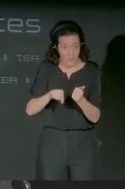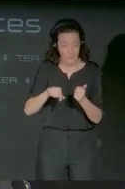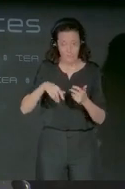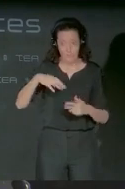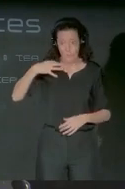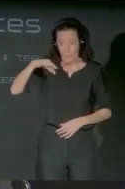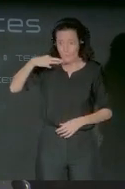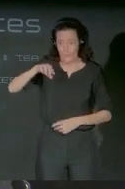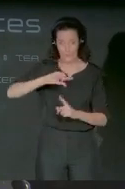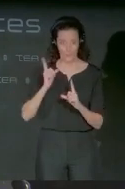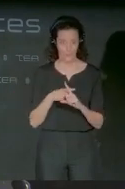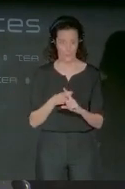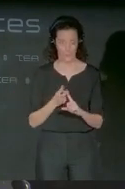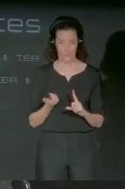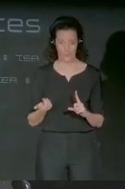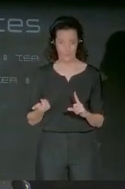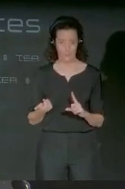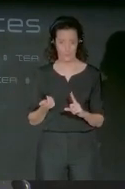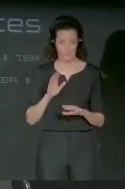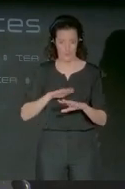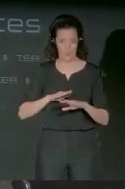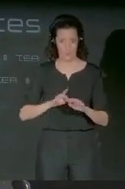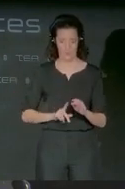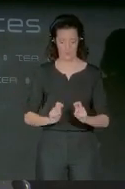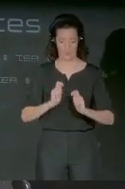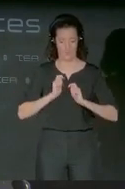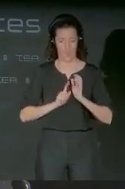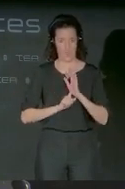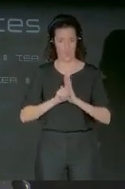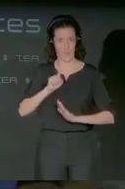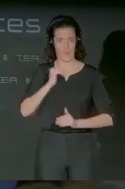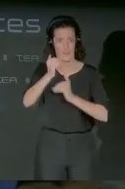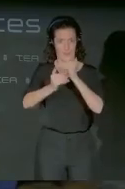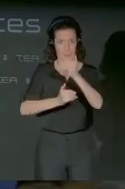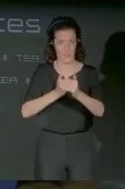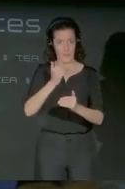at the moment on building digital growth and digital jobs for Europe.